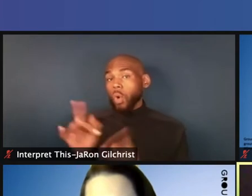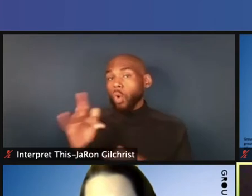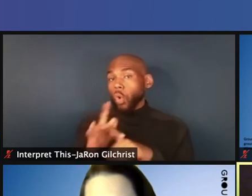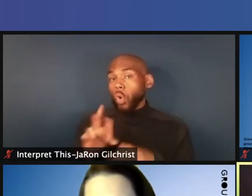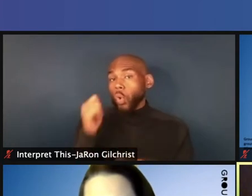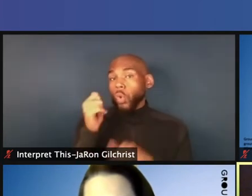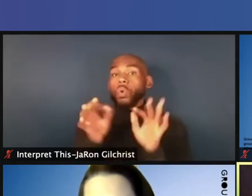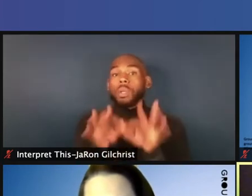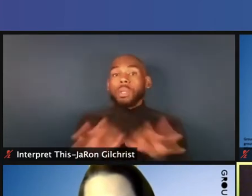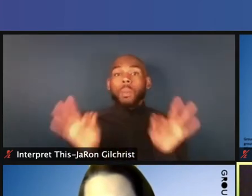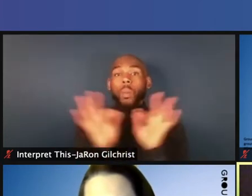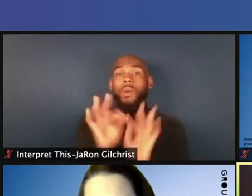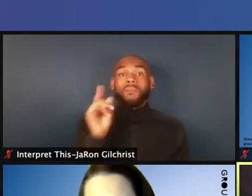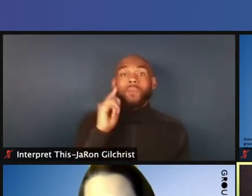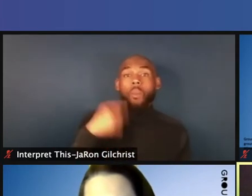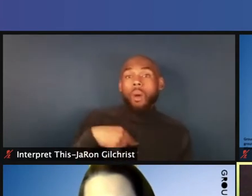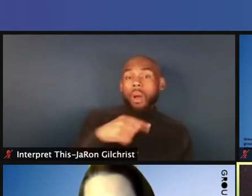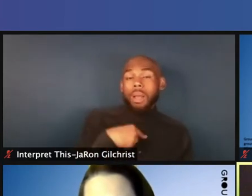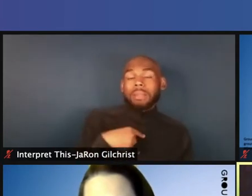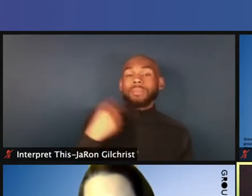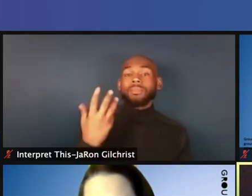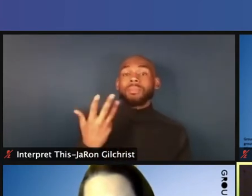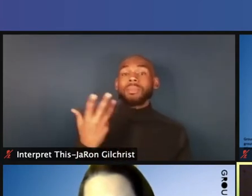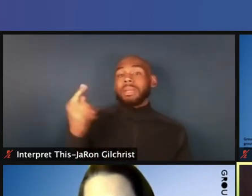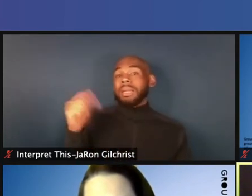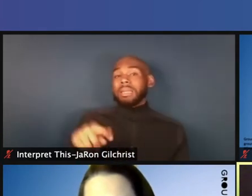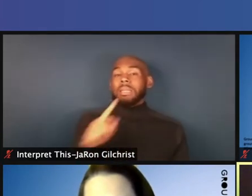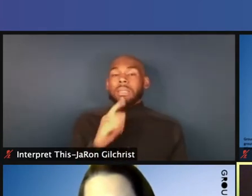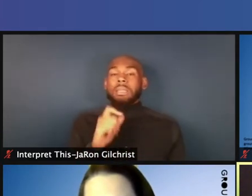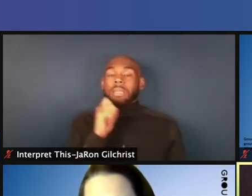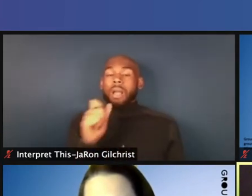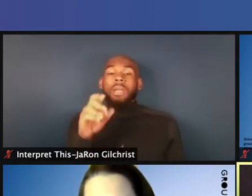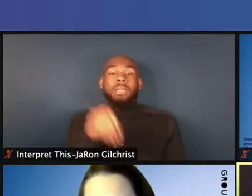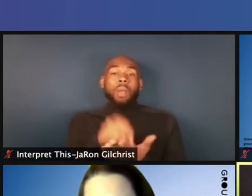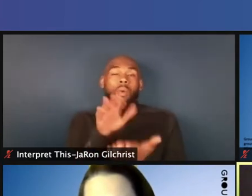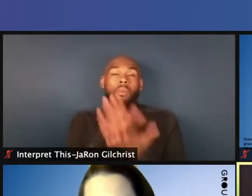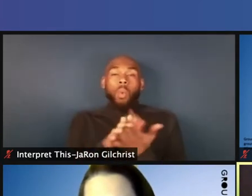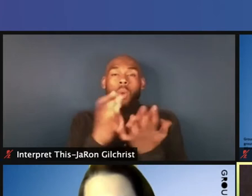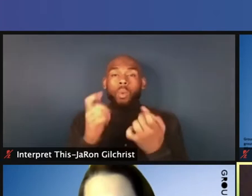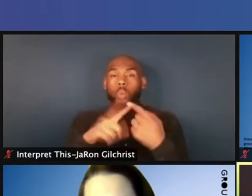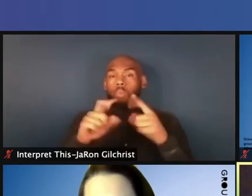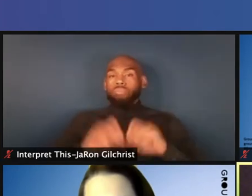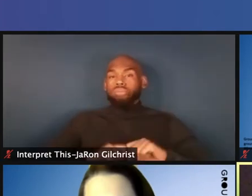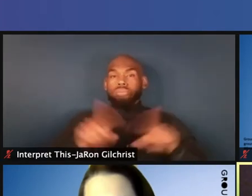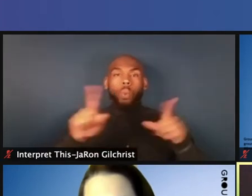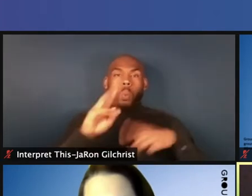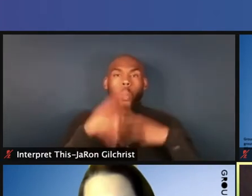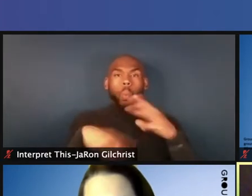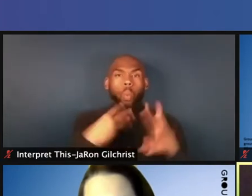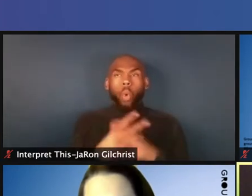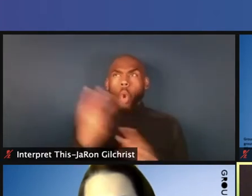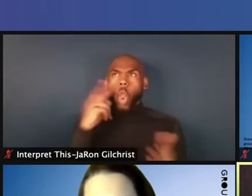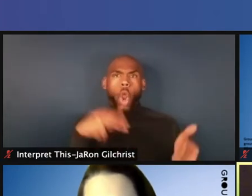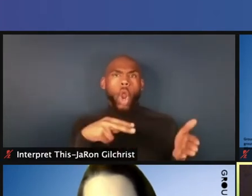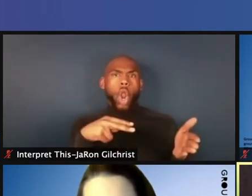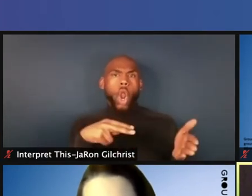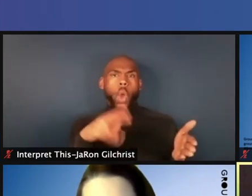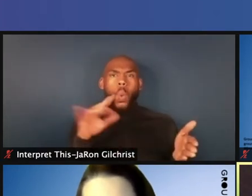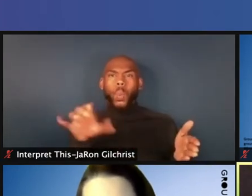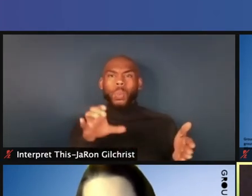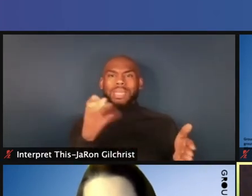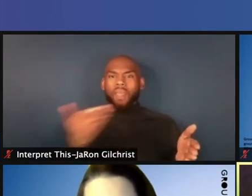important for us that this is not a document that we are hoping to just send out into the world and say, look, we did a thing. We hope that